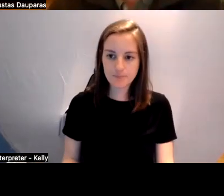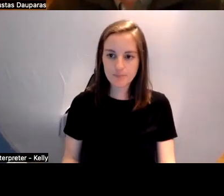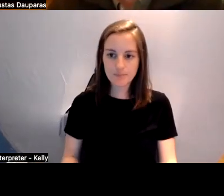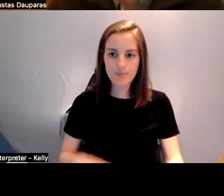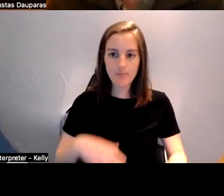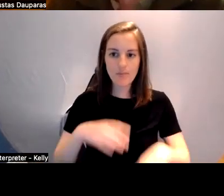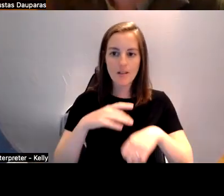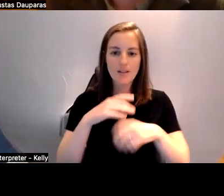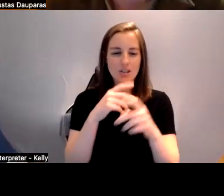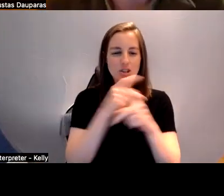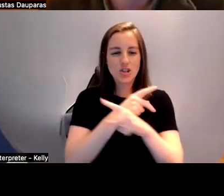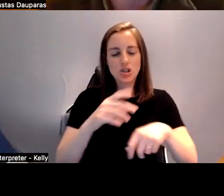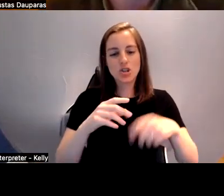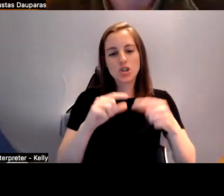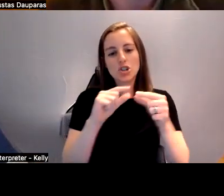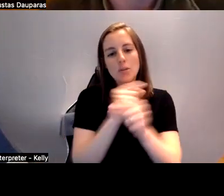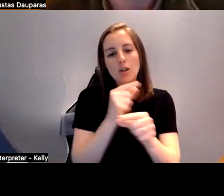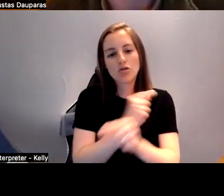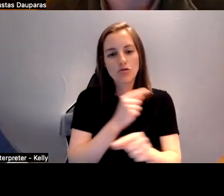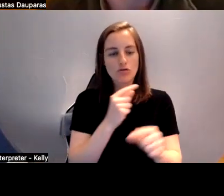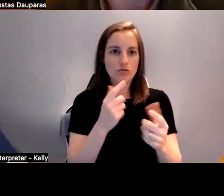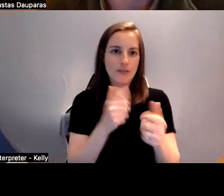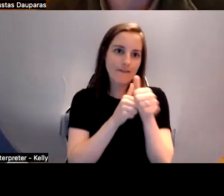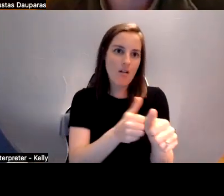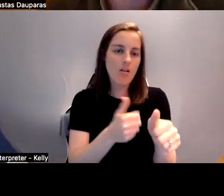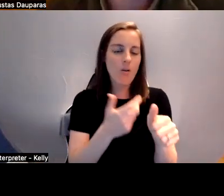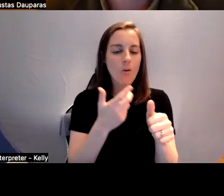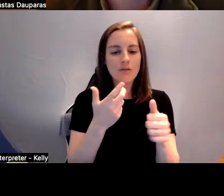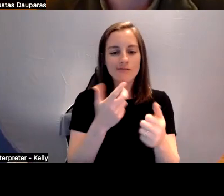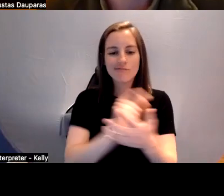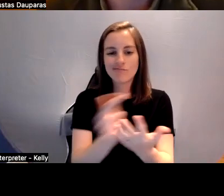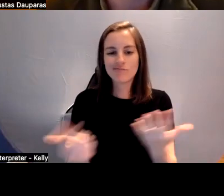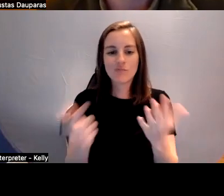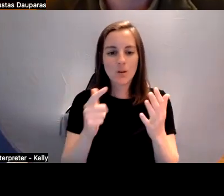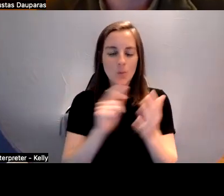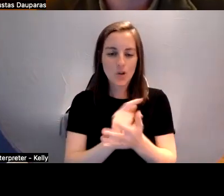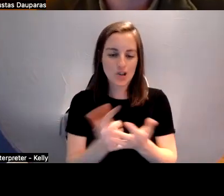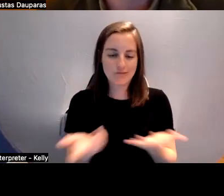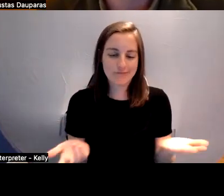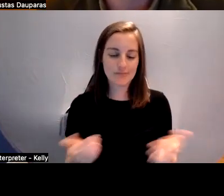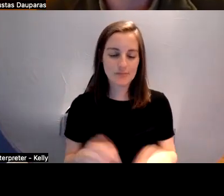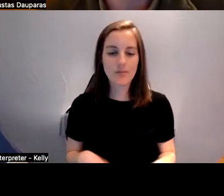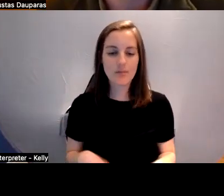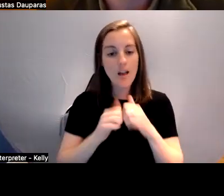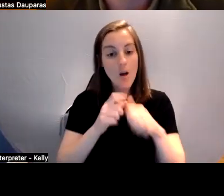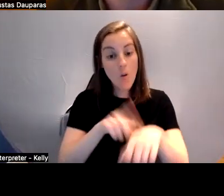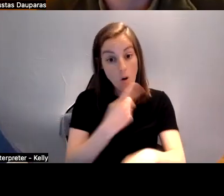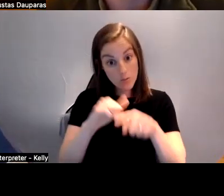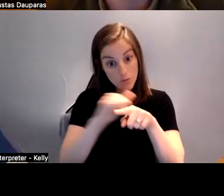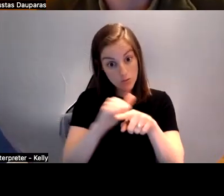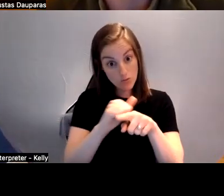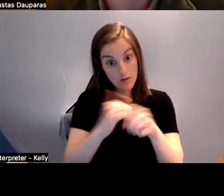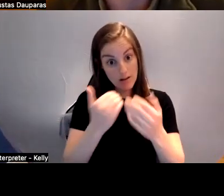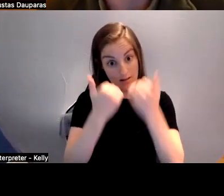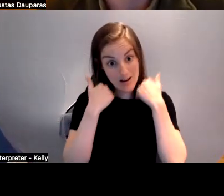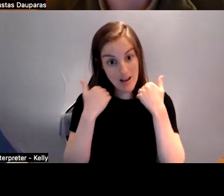inspired decoding order. It seemed like the performance is about the same. How long did training take, and what